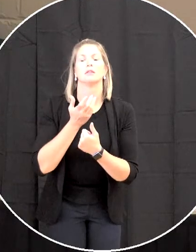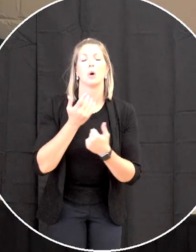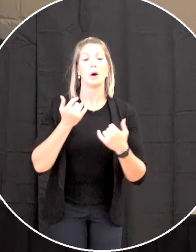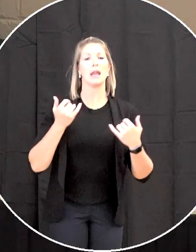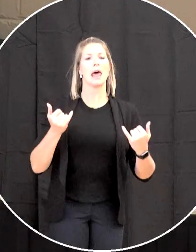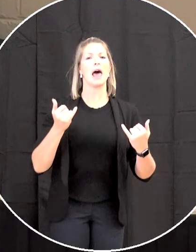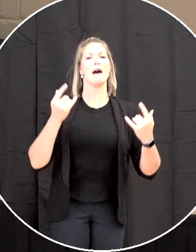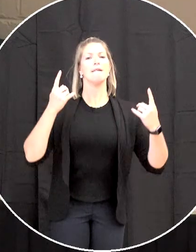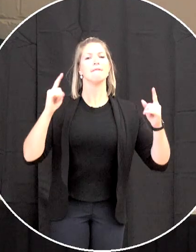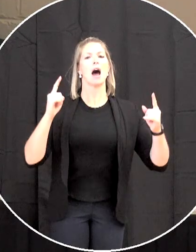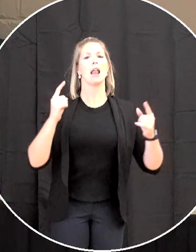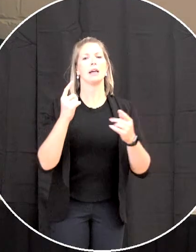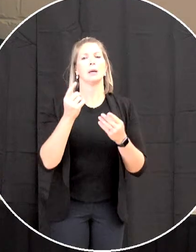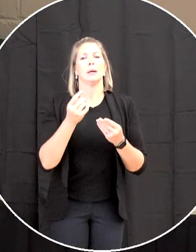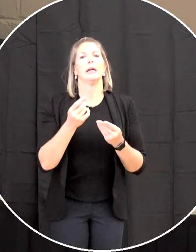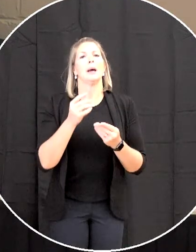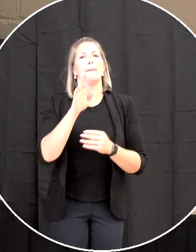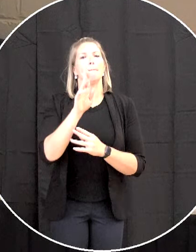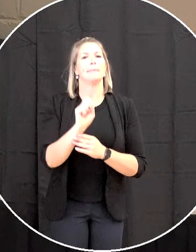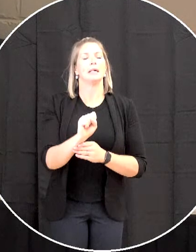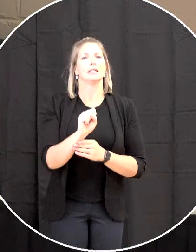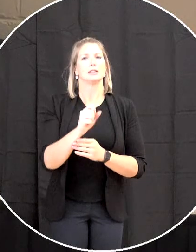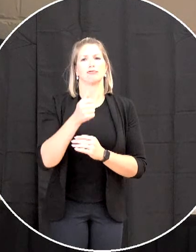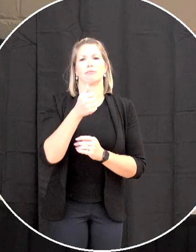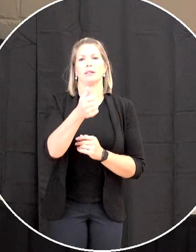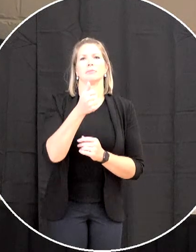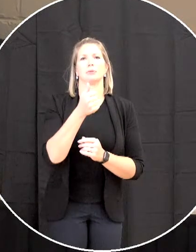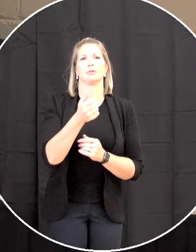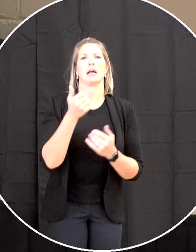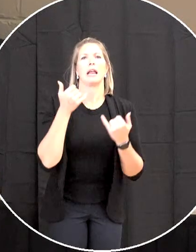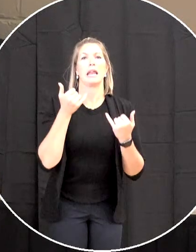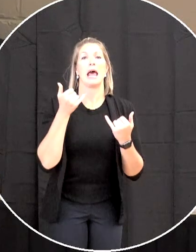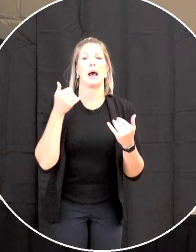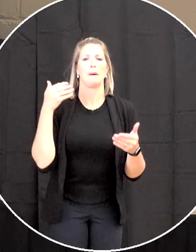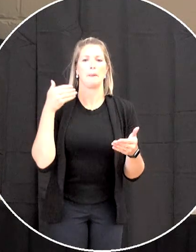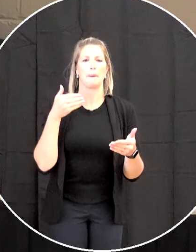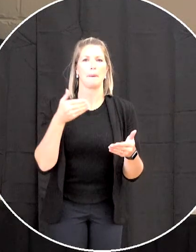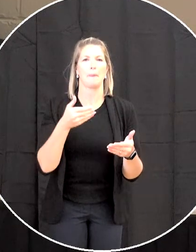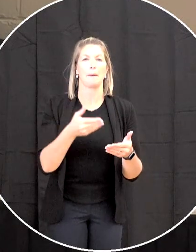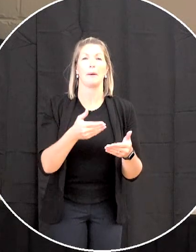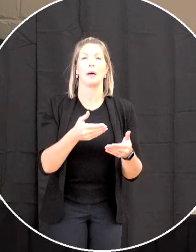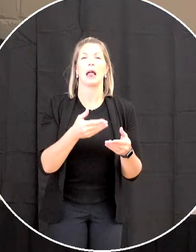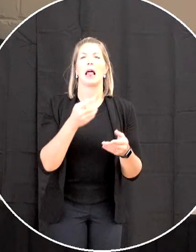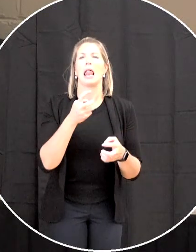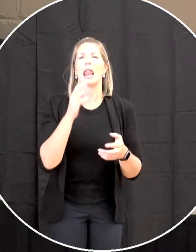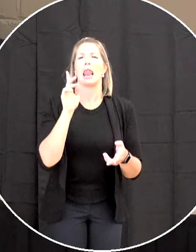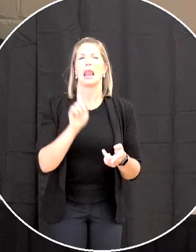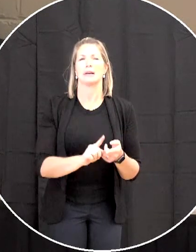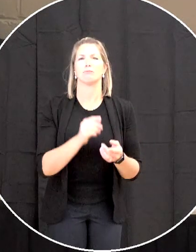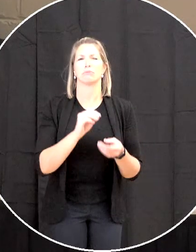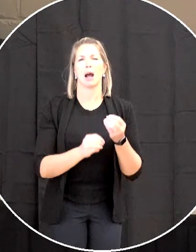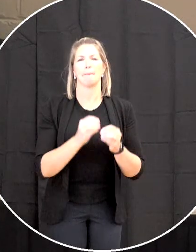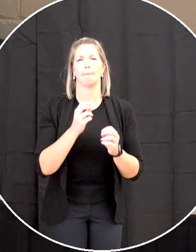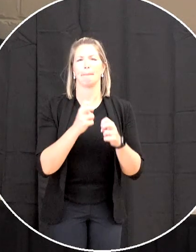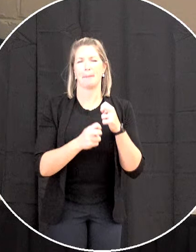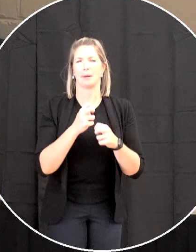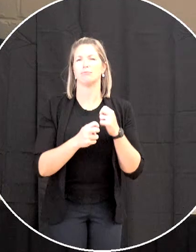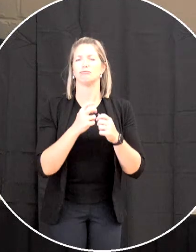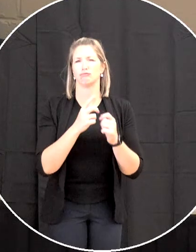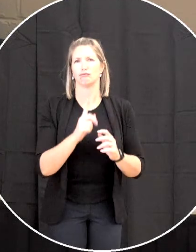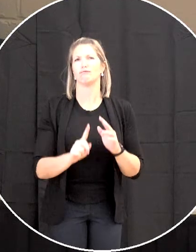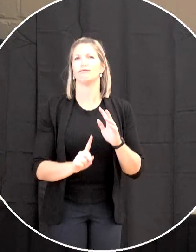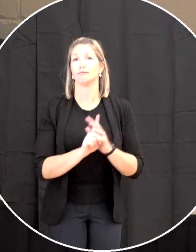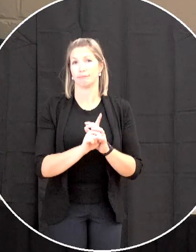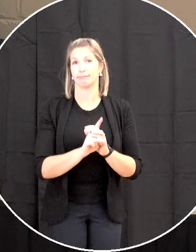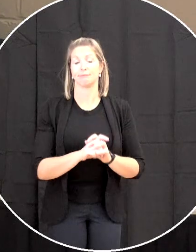now where the busing system is starting to resemble as close to normal as we possibly can. So thank you for all that